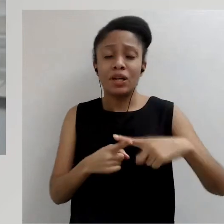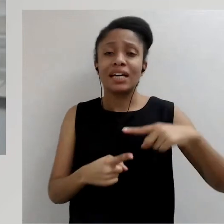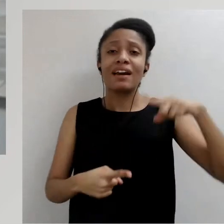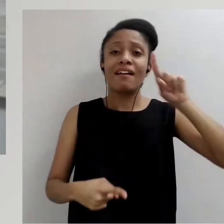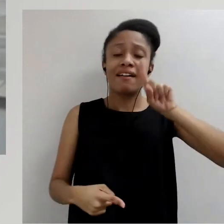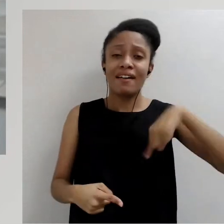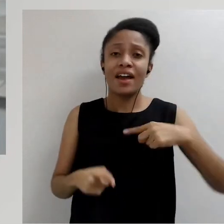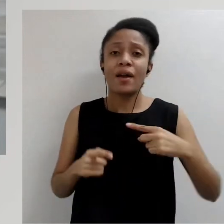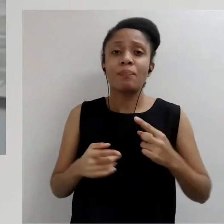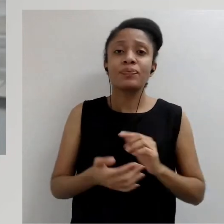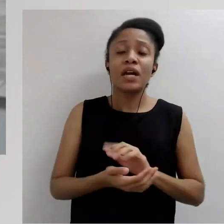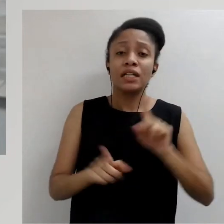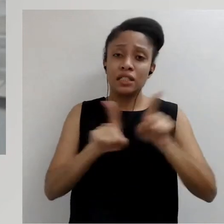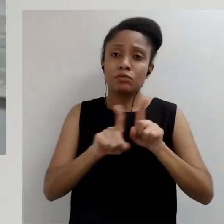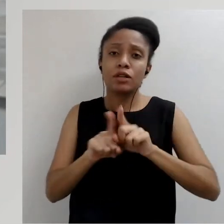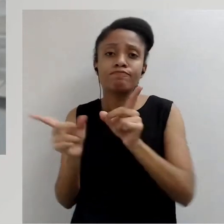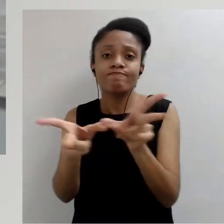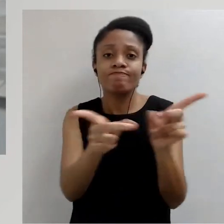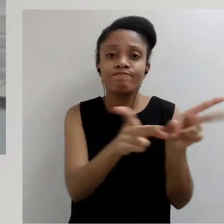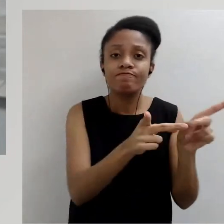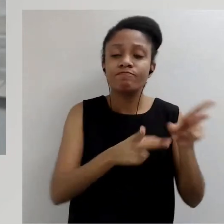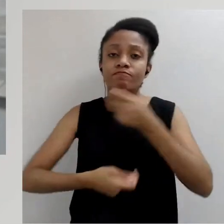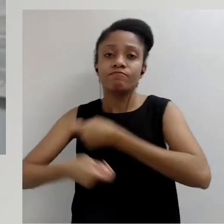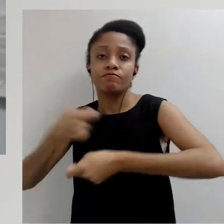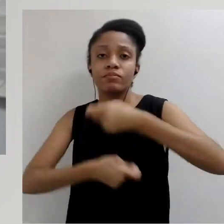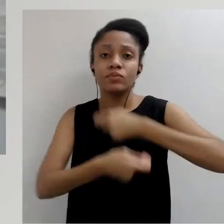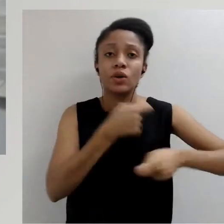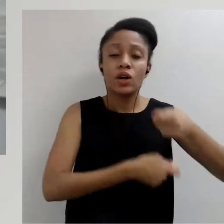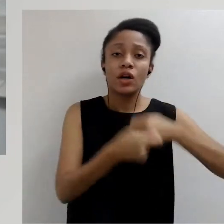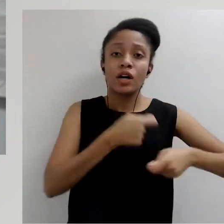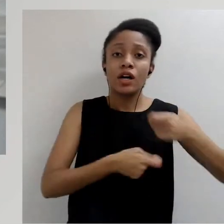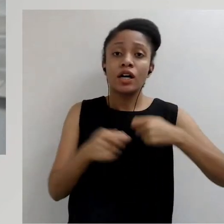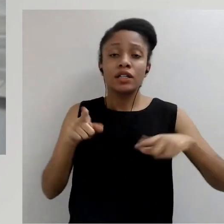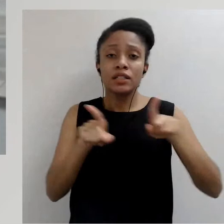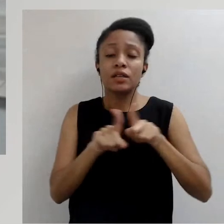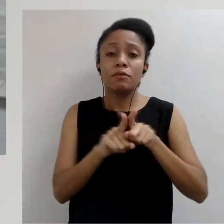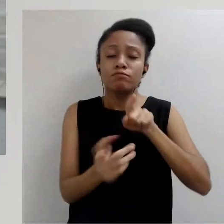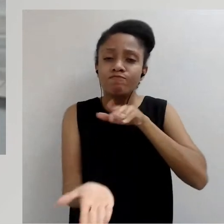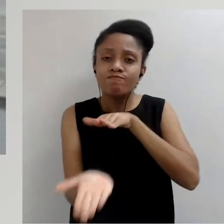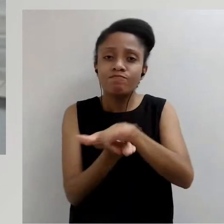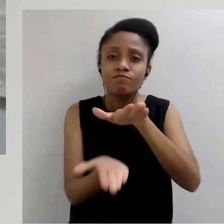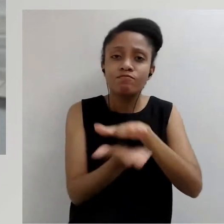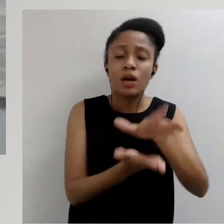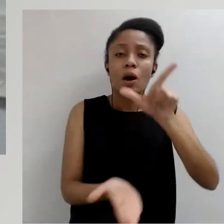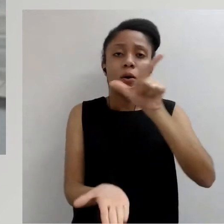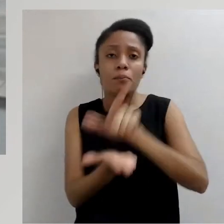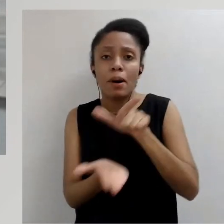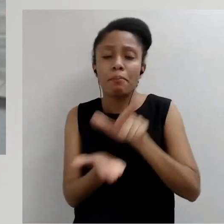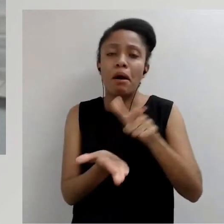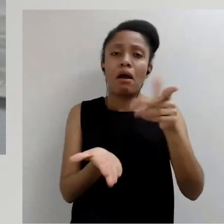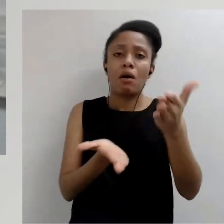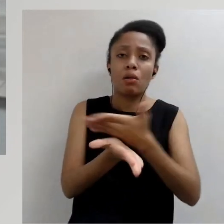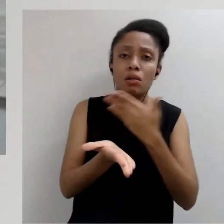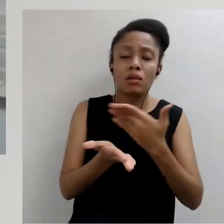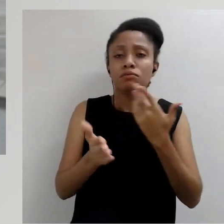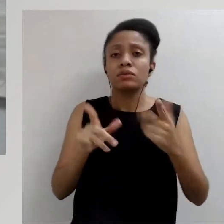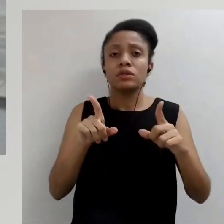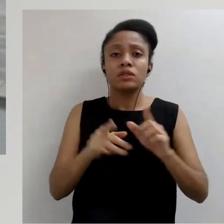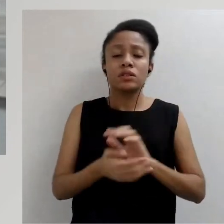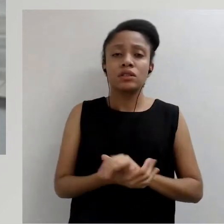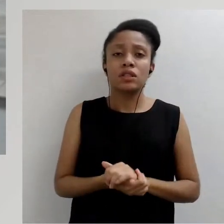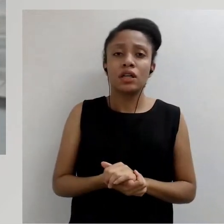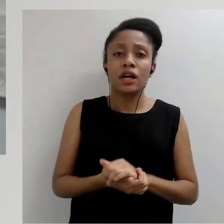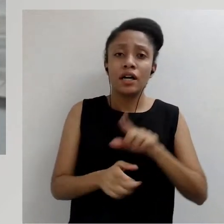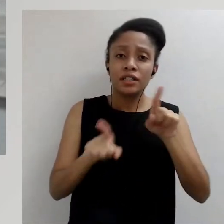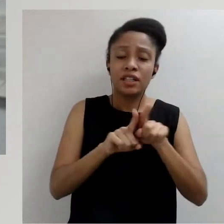to fulfill our demands that are connected to the commercial, aiming the only printing market in paper that